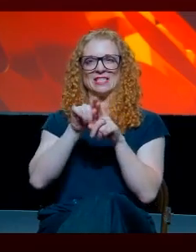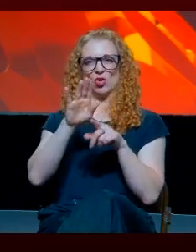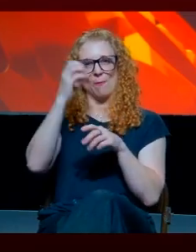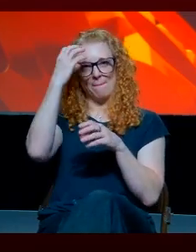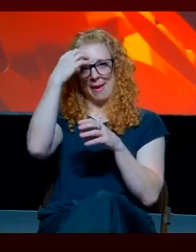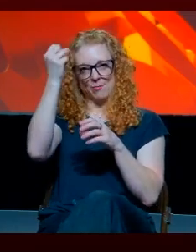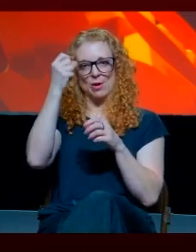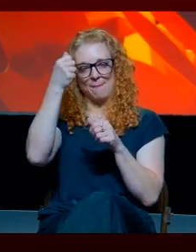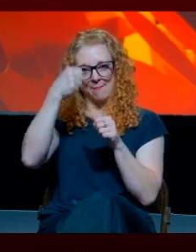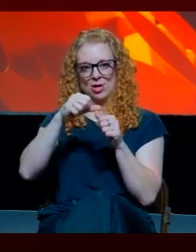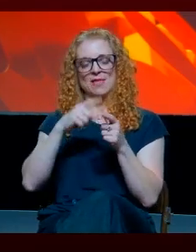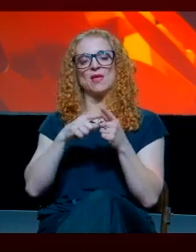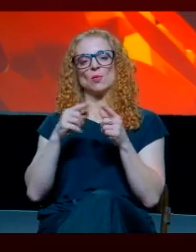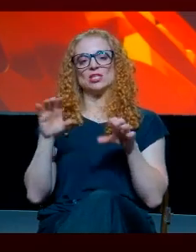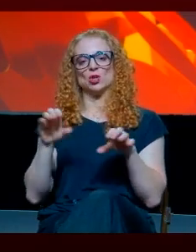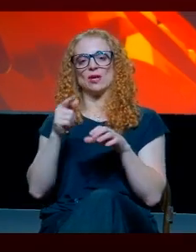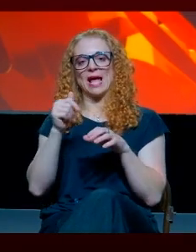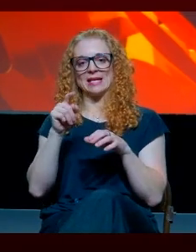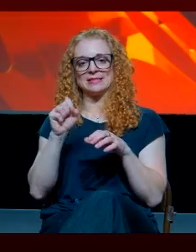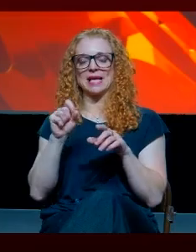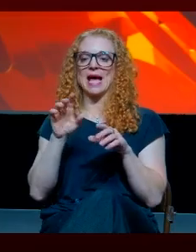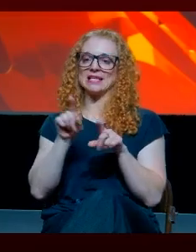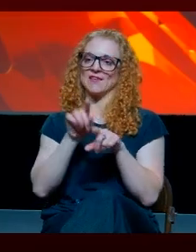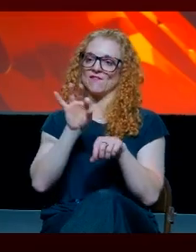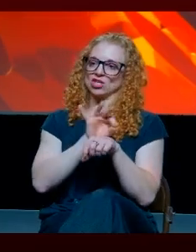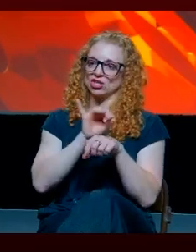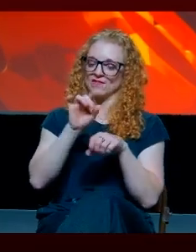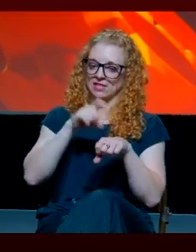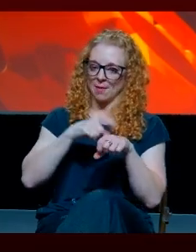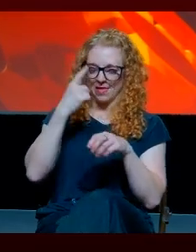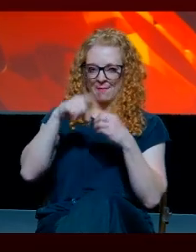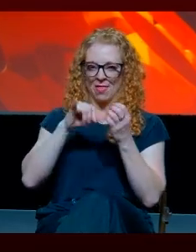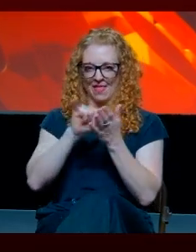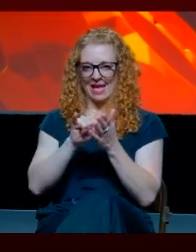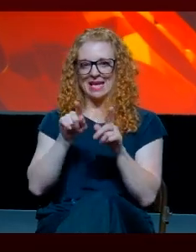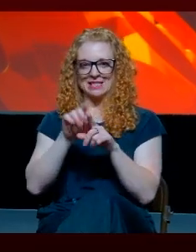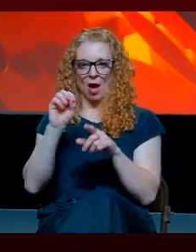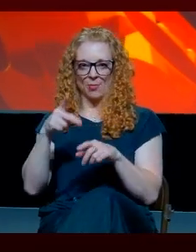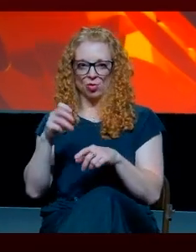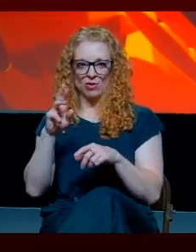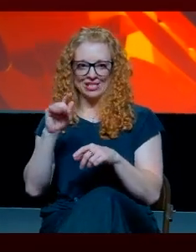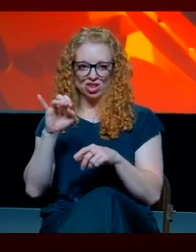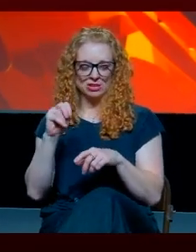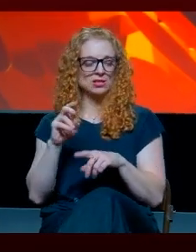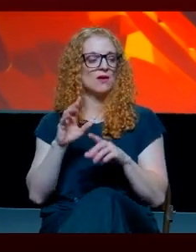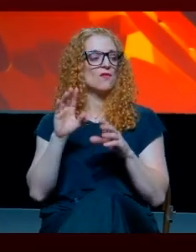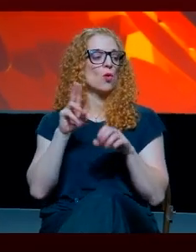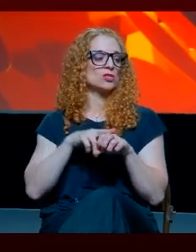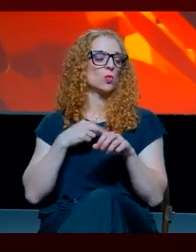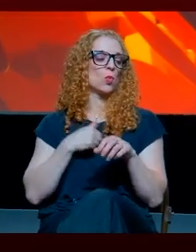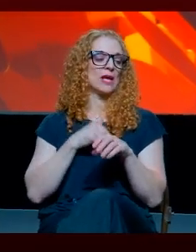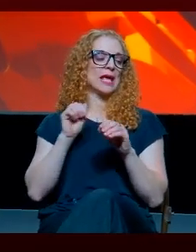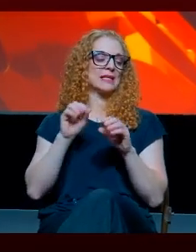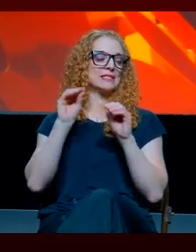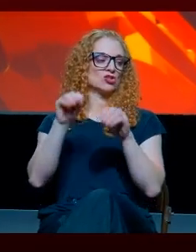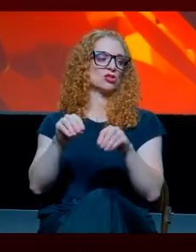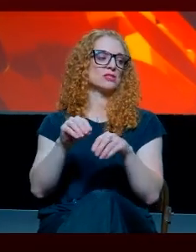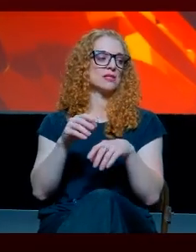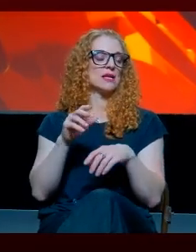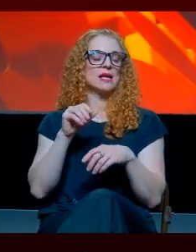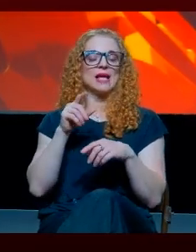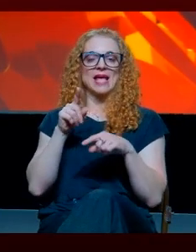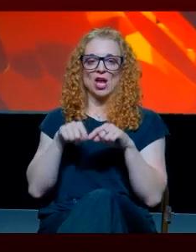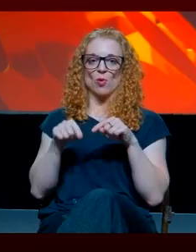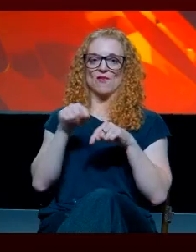and then we do the gates as a function of time, and you can think of these as your operations. Of course, we can insert what we call irreversible steps that allow